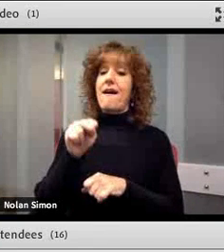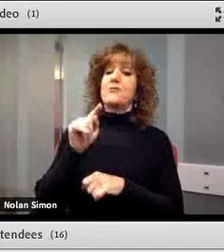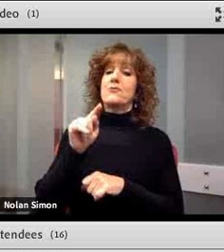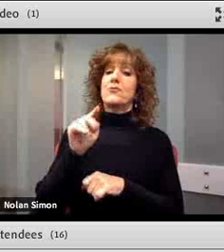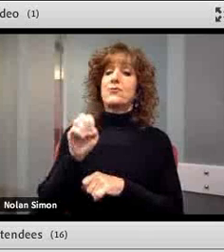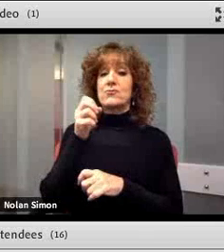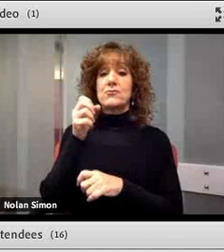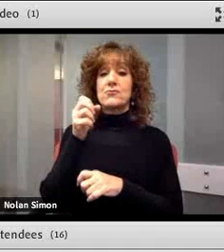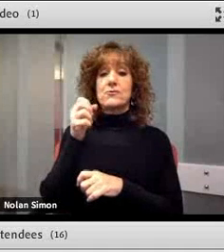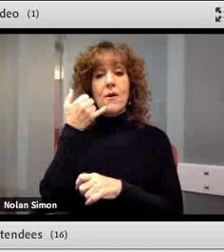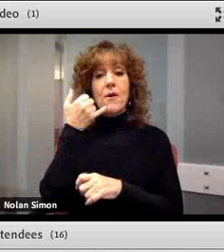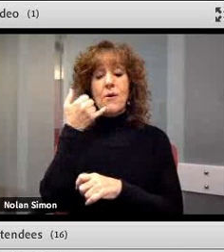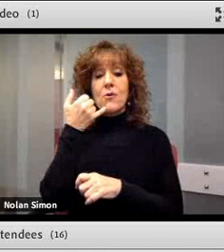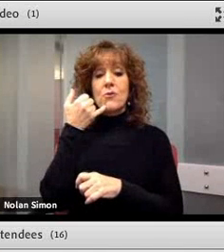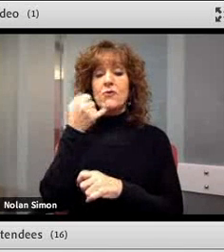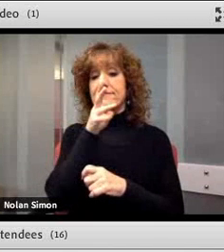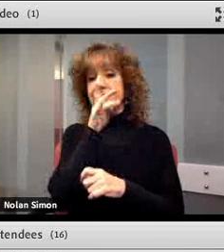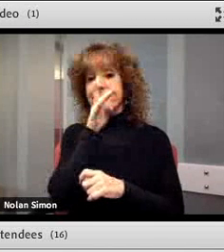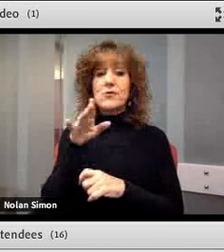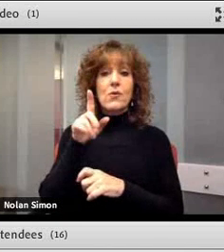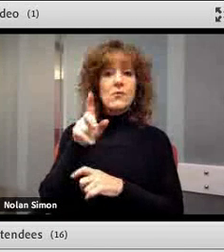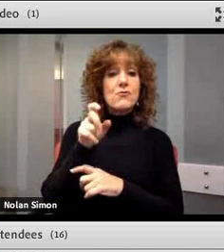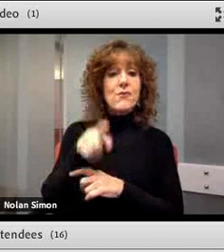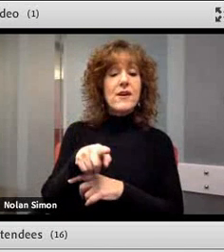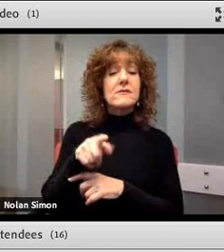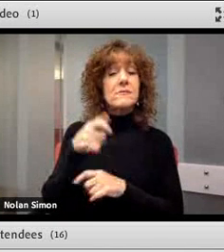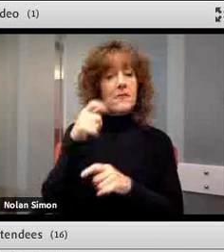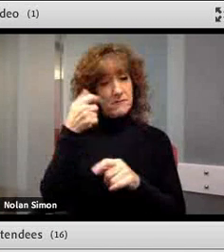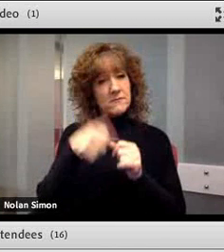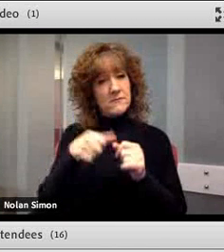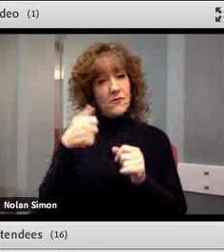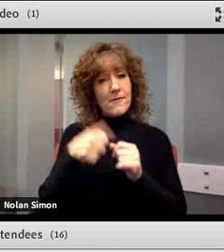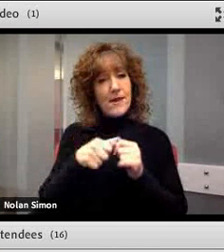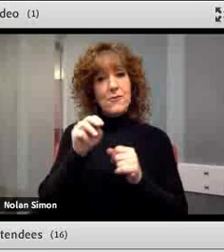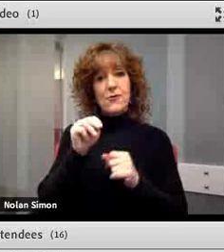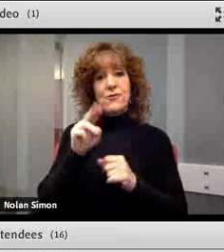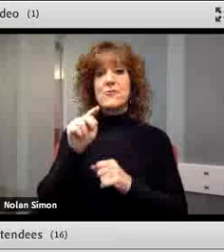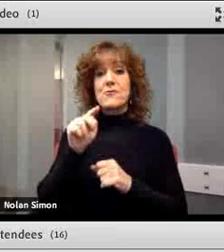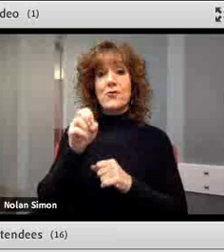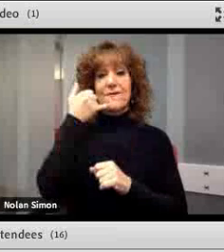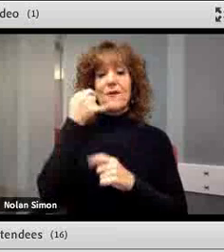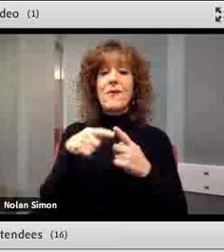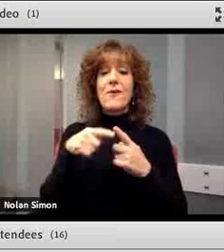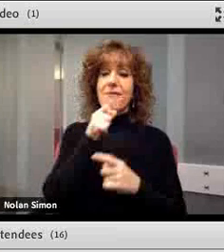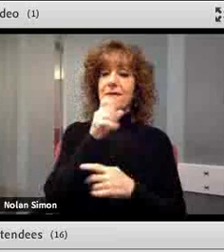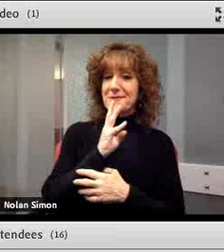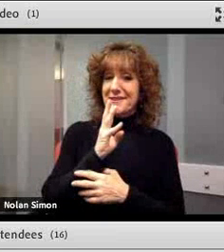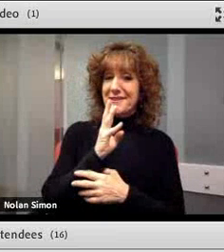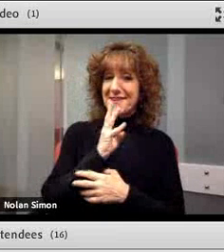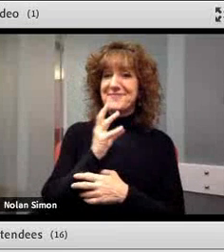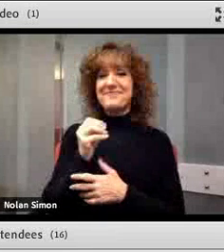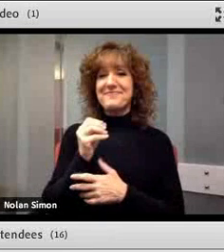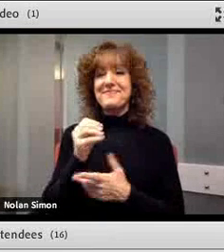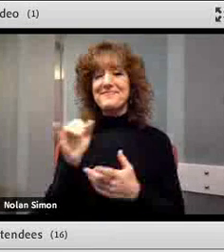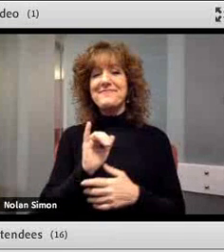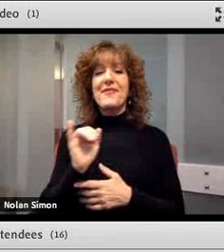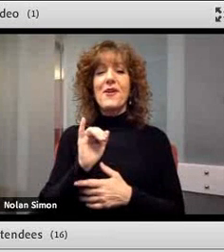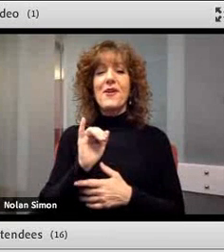phone and, voice your question. Just please remember to mute your phone when you're not speaking.